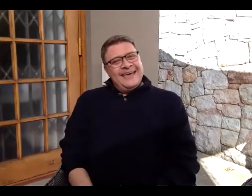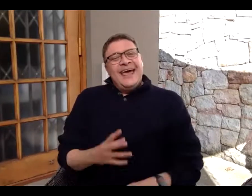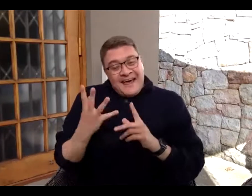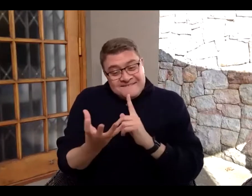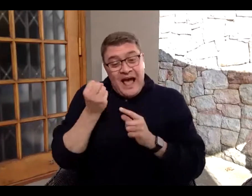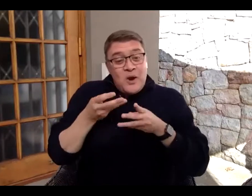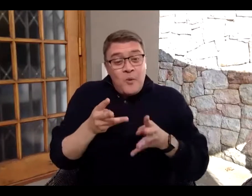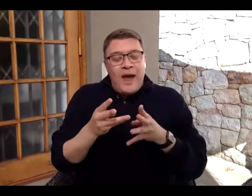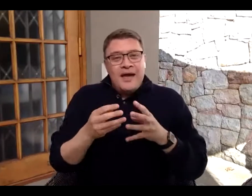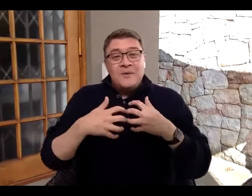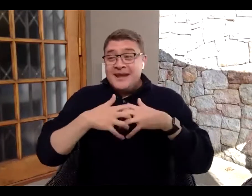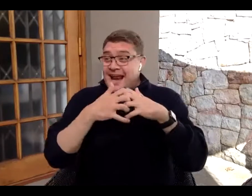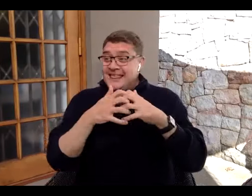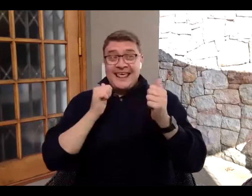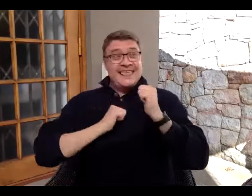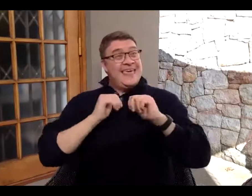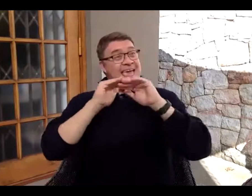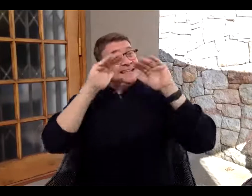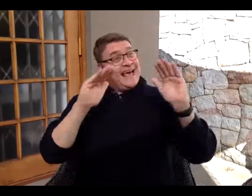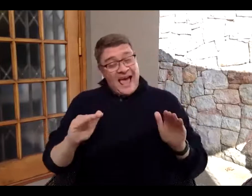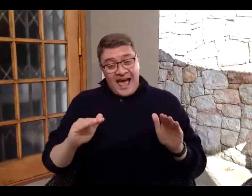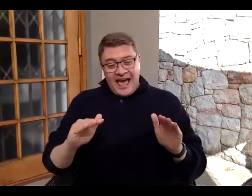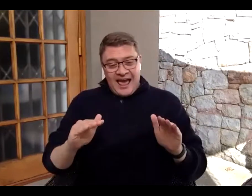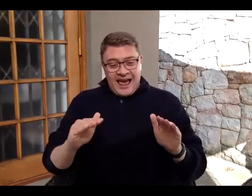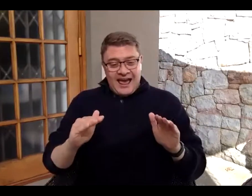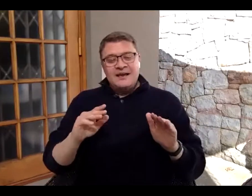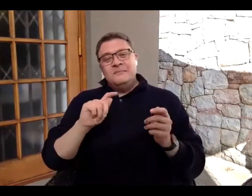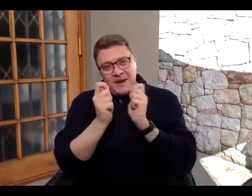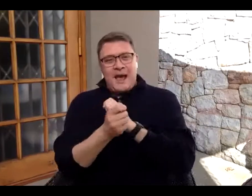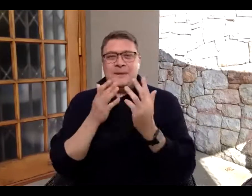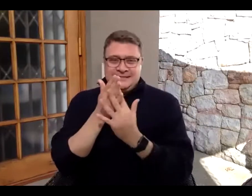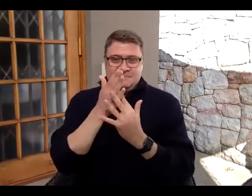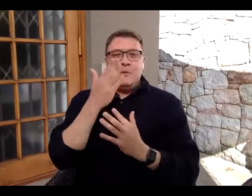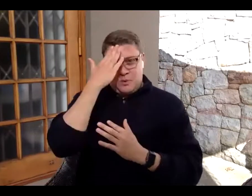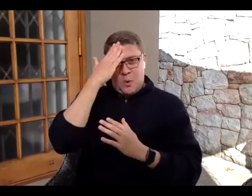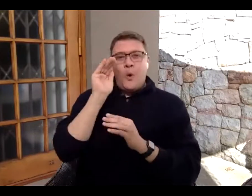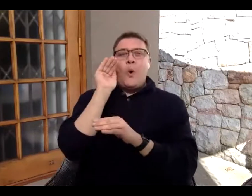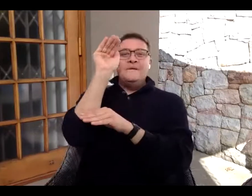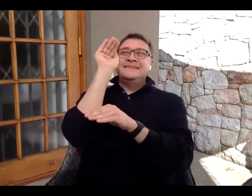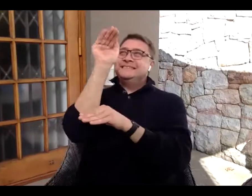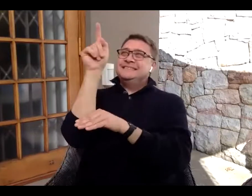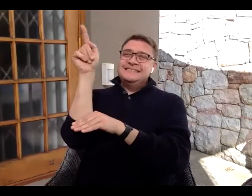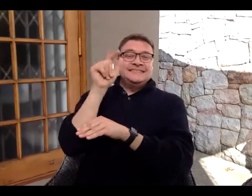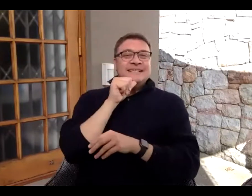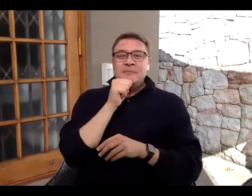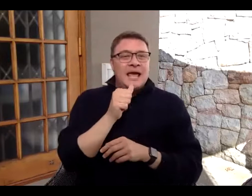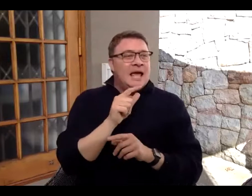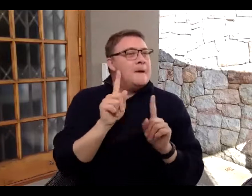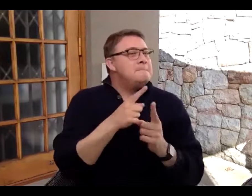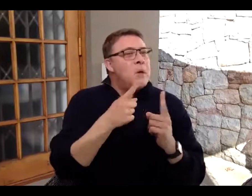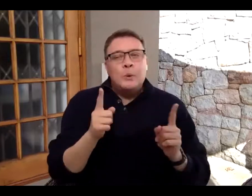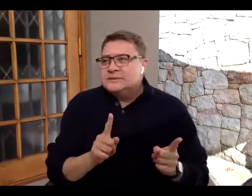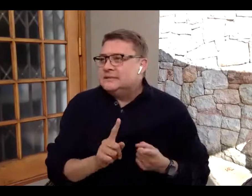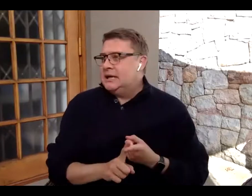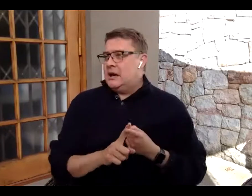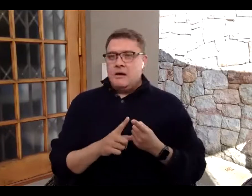the theatre world to be accessible. I know overseas, it doesn't matter if it's a music festival or a